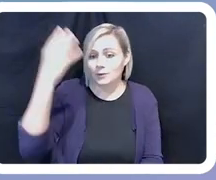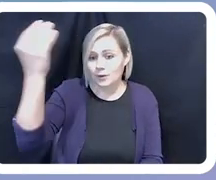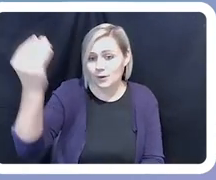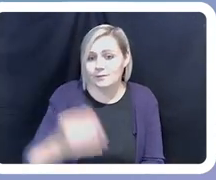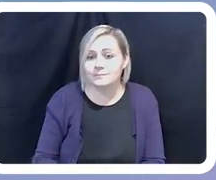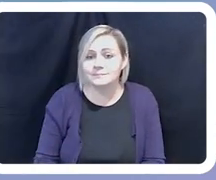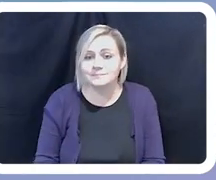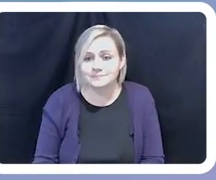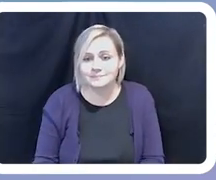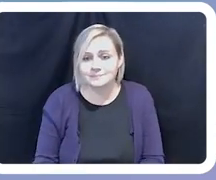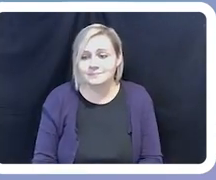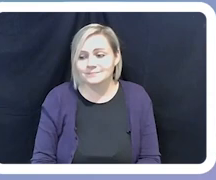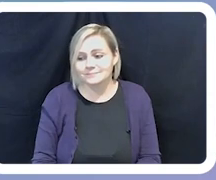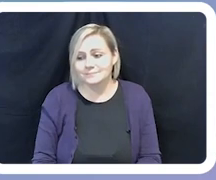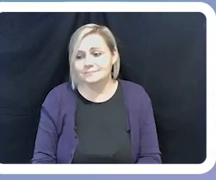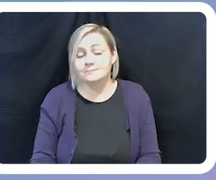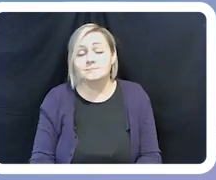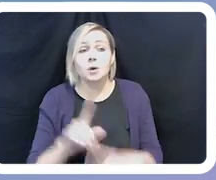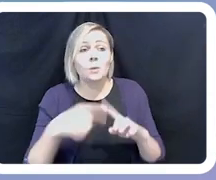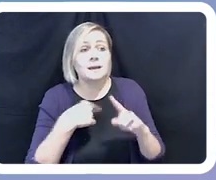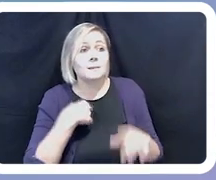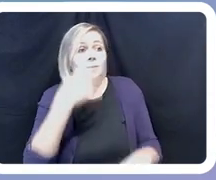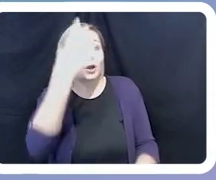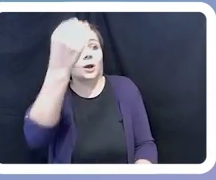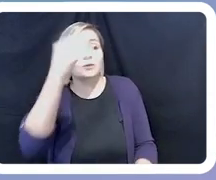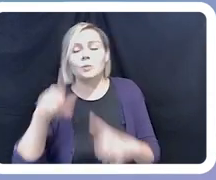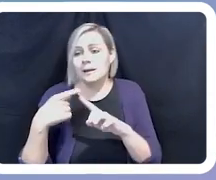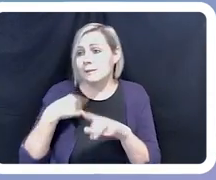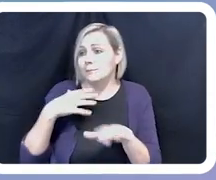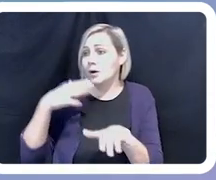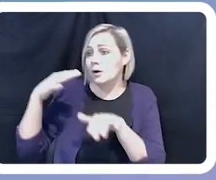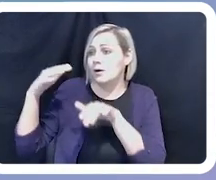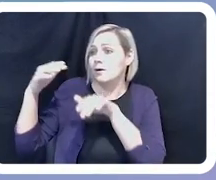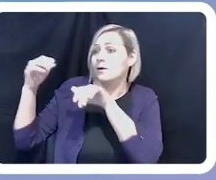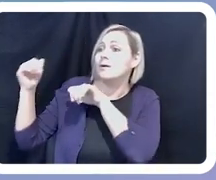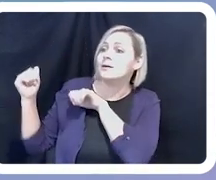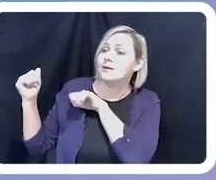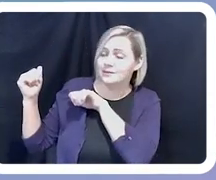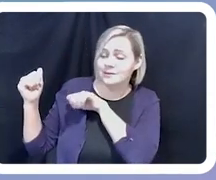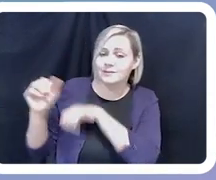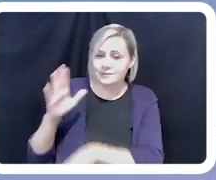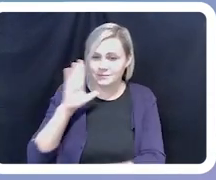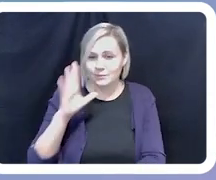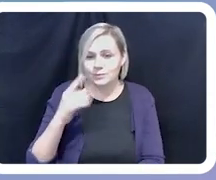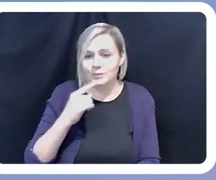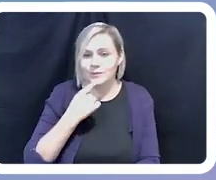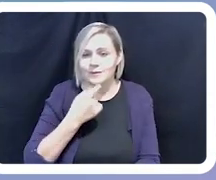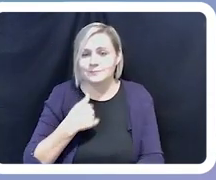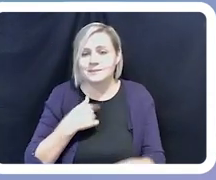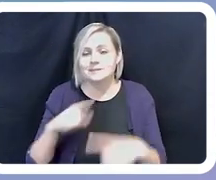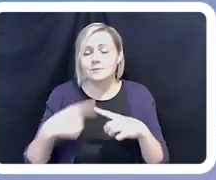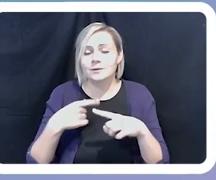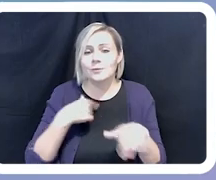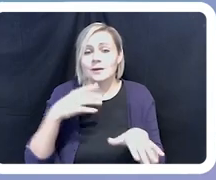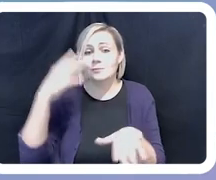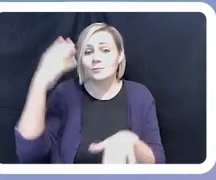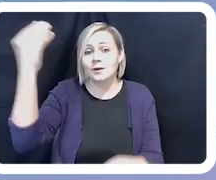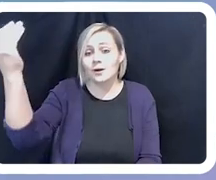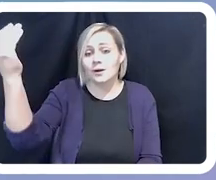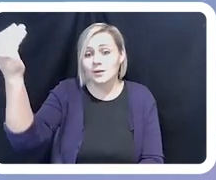miss me when I'm gone. When I'm gone, when I'm gone, when I'm gone.